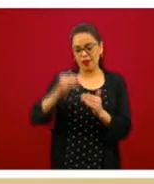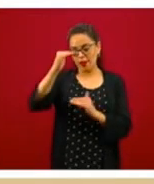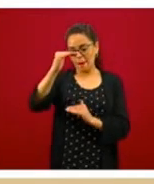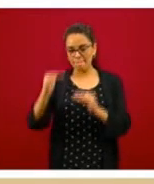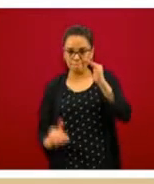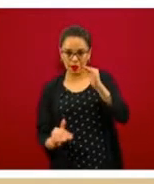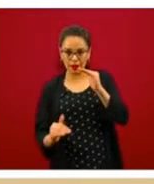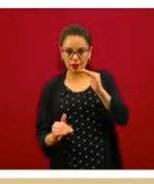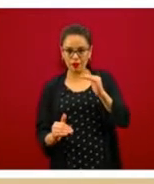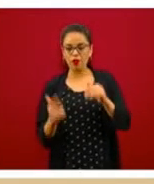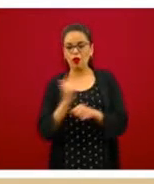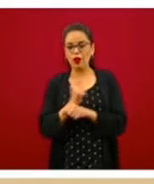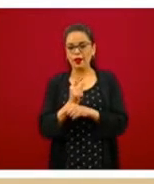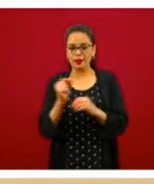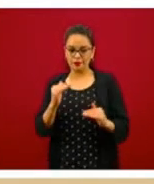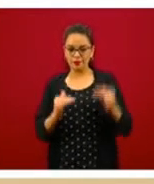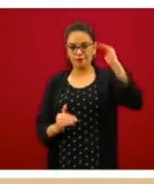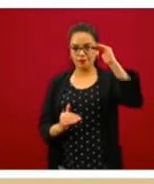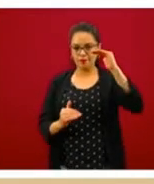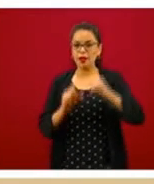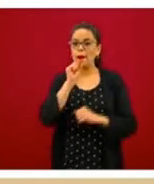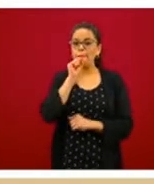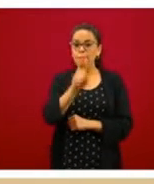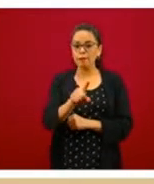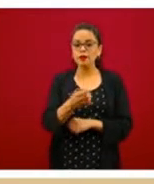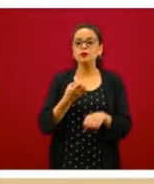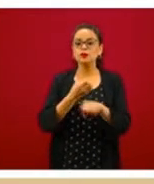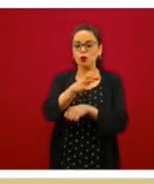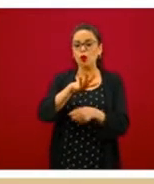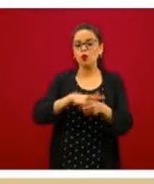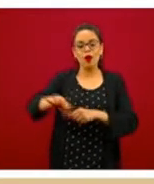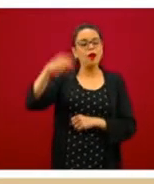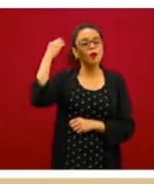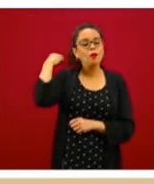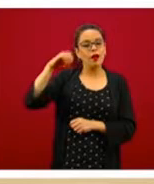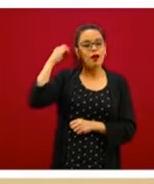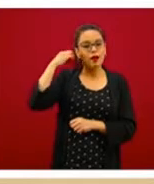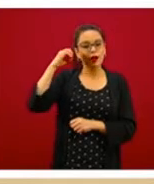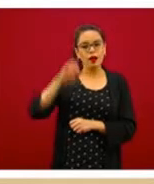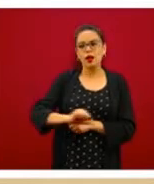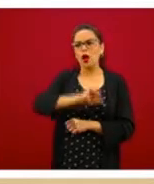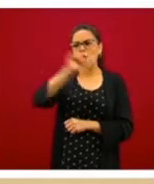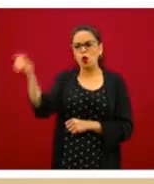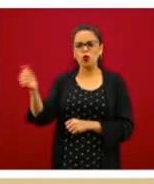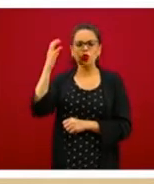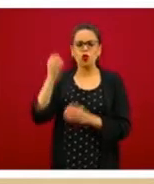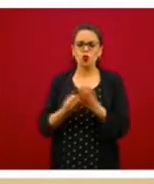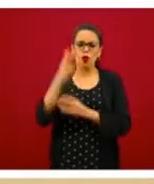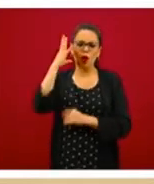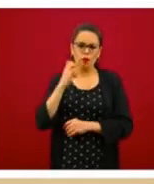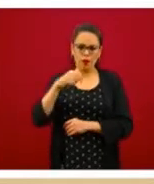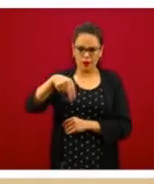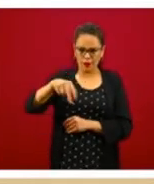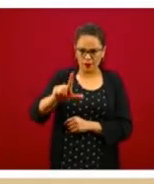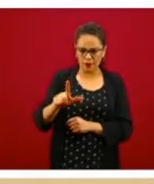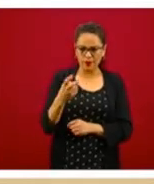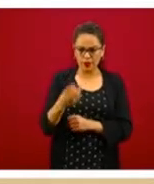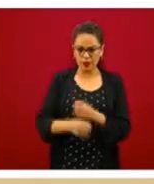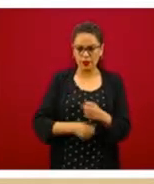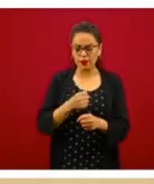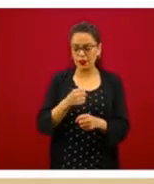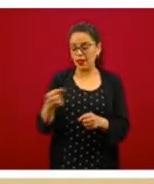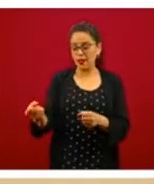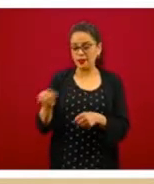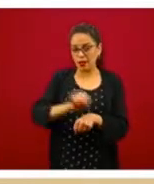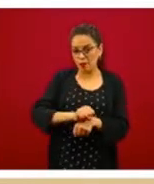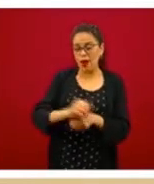that, when compared, has a lower incidence in the most recent week when compared